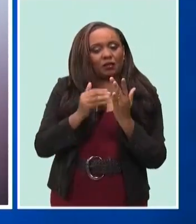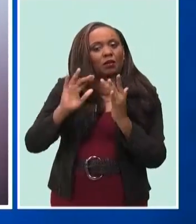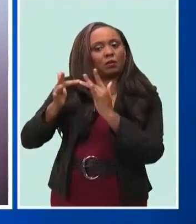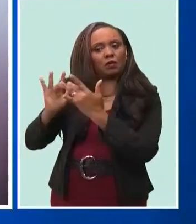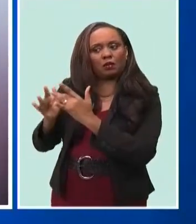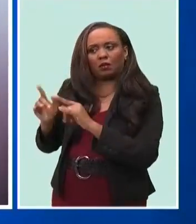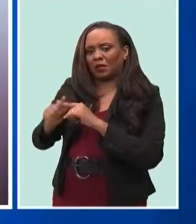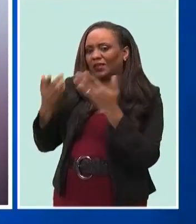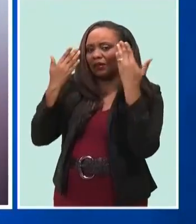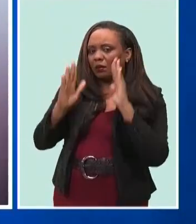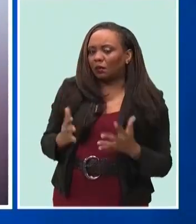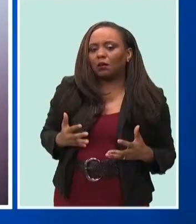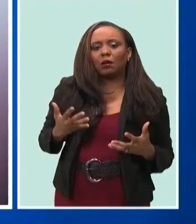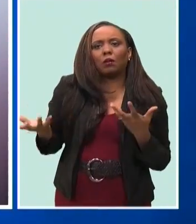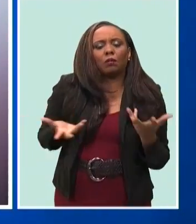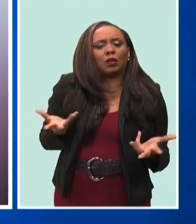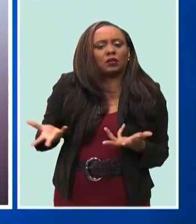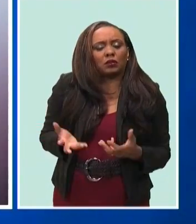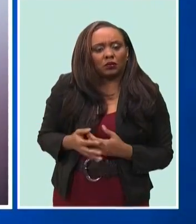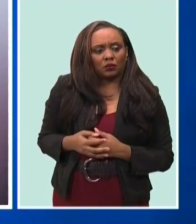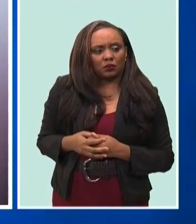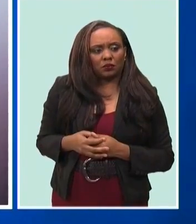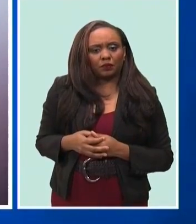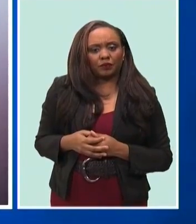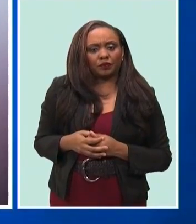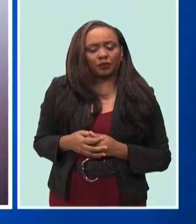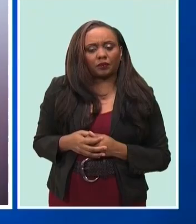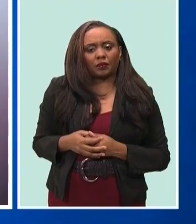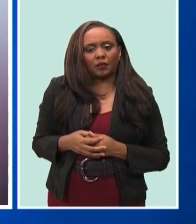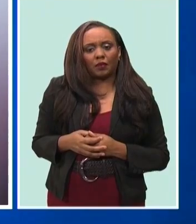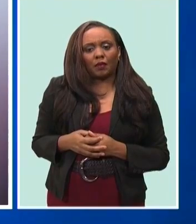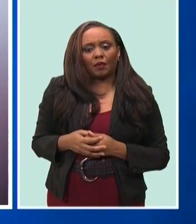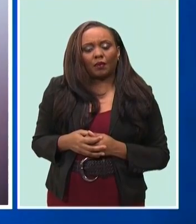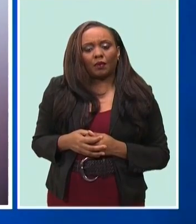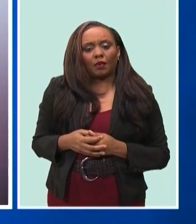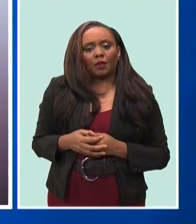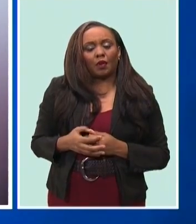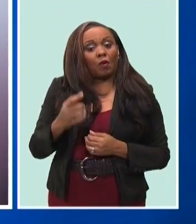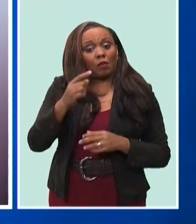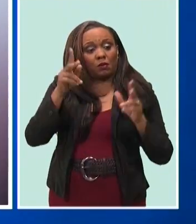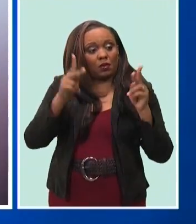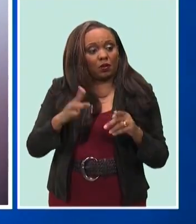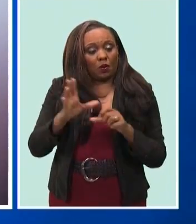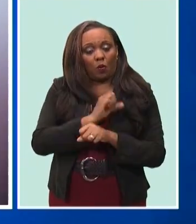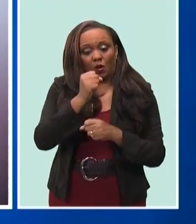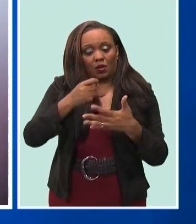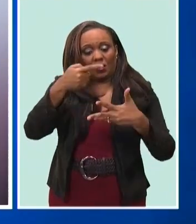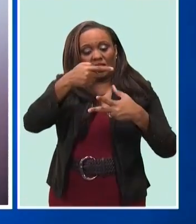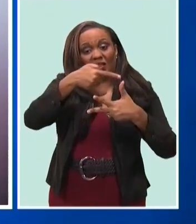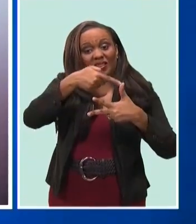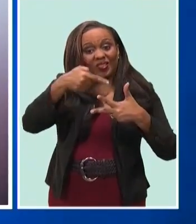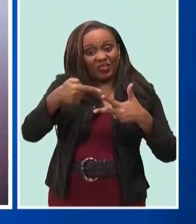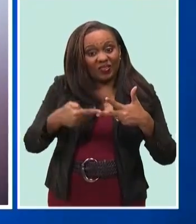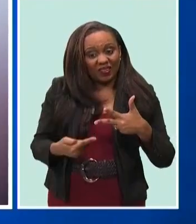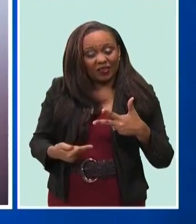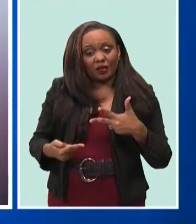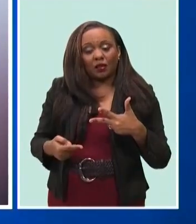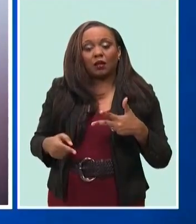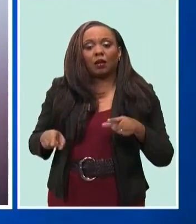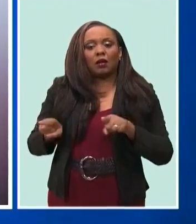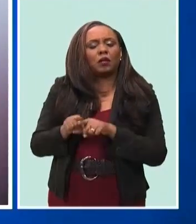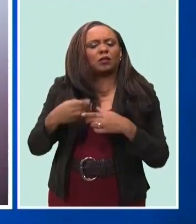idea what it was about. McIntosh, who won 3 large band titles in a row, before being dethroned by Lost Tribe, also